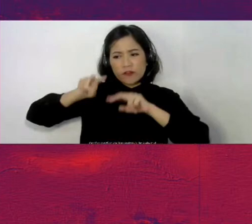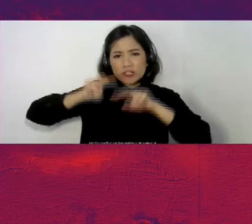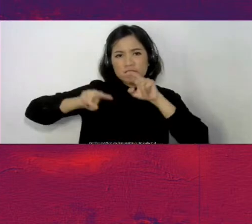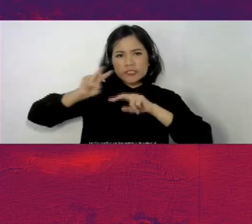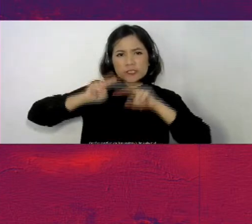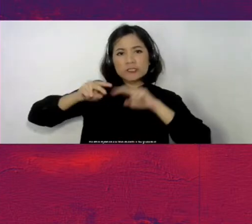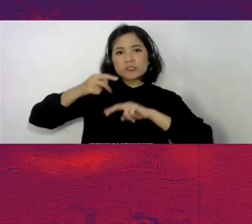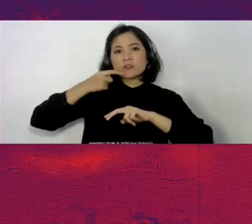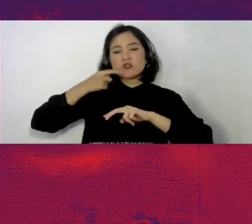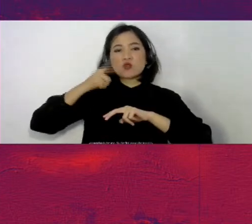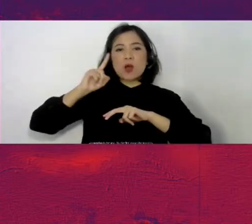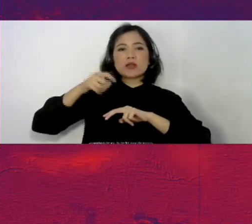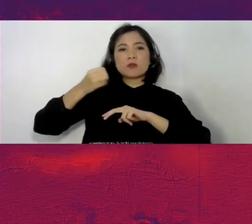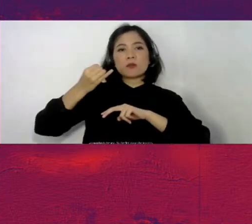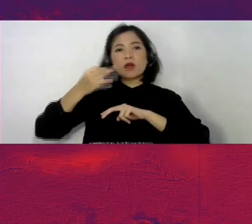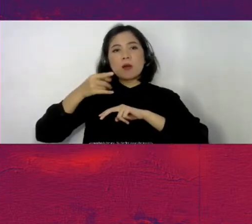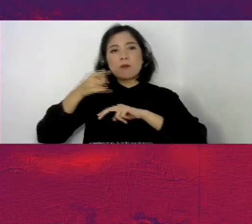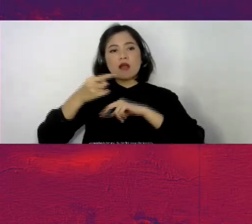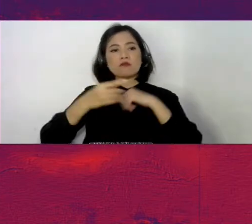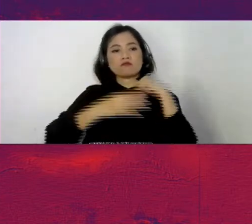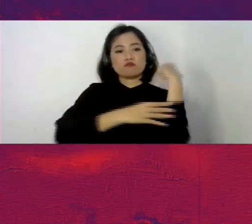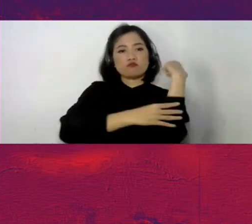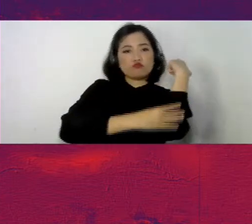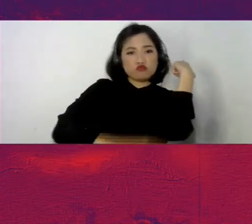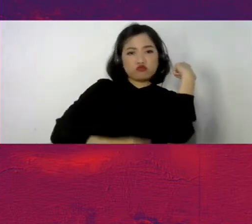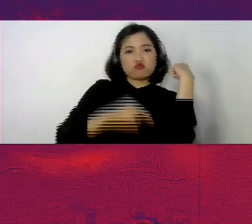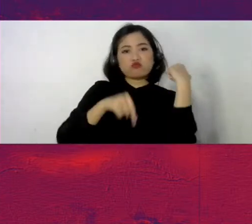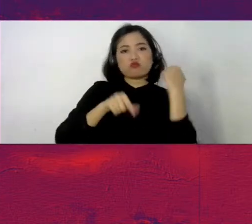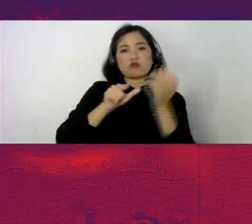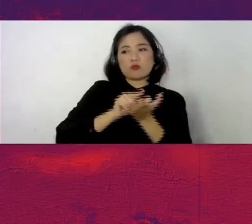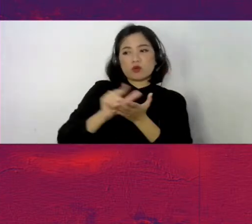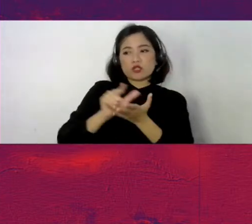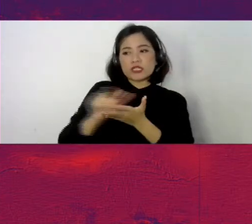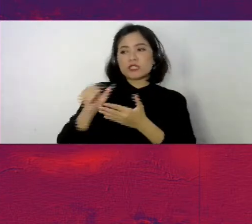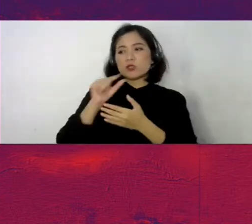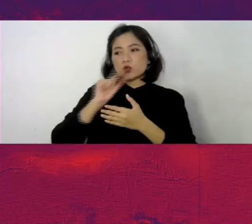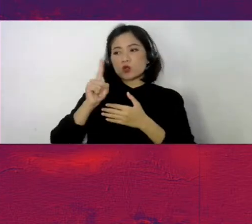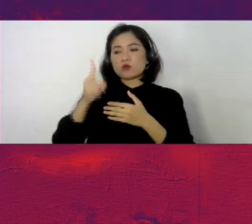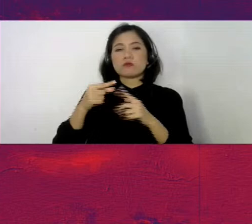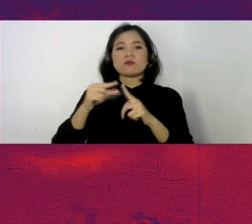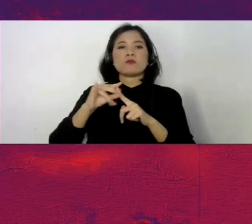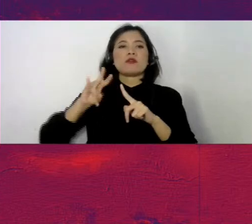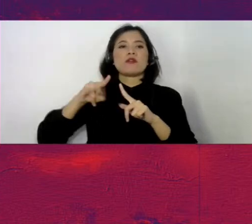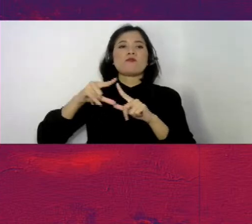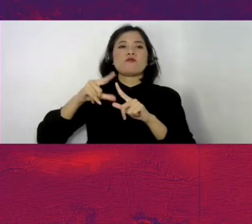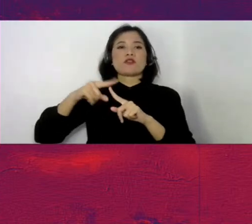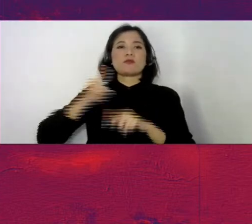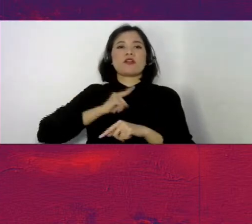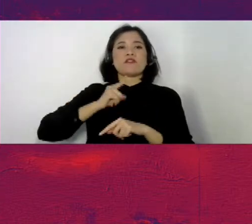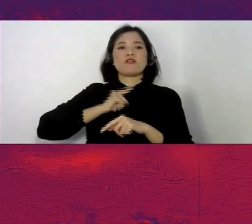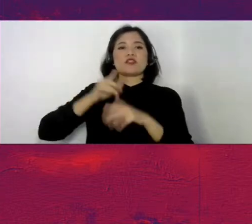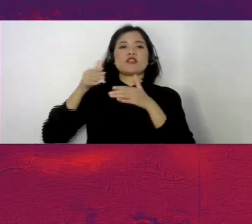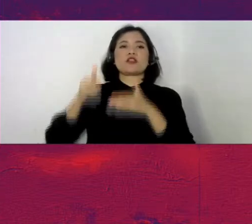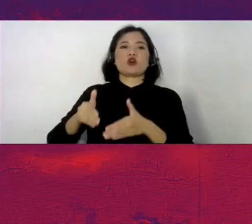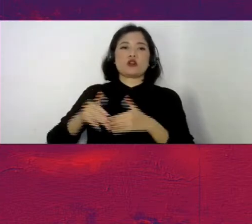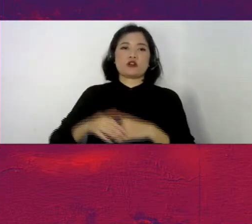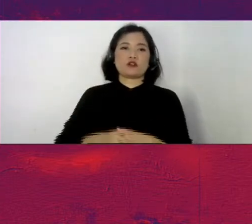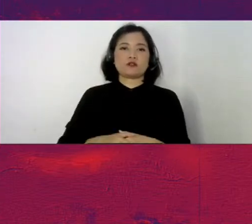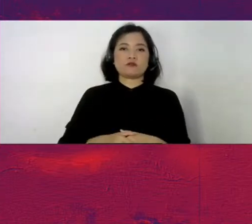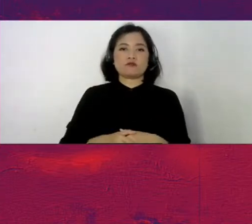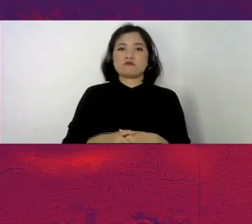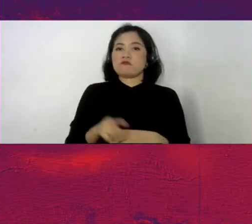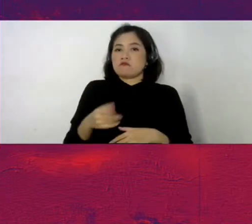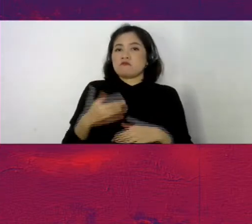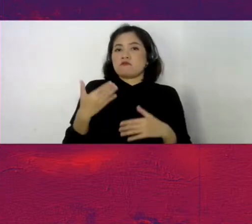poor disclosure or poor reporting from corporate sector. So we cannot really know whether the performance is really good as